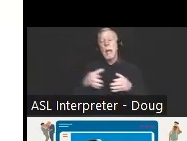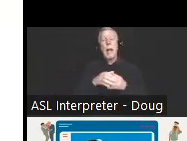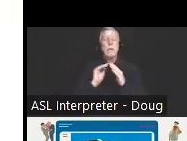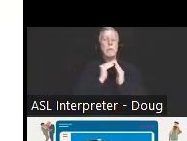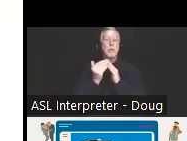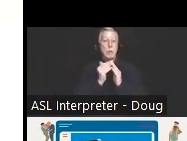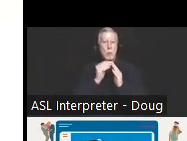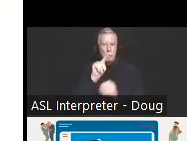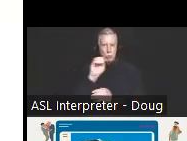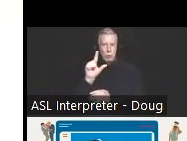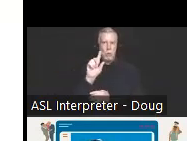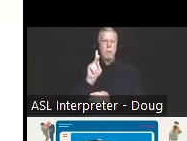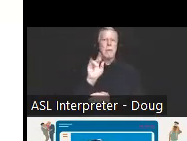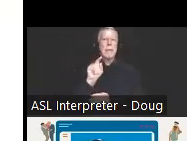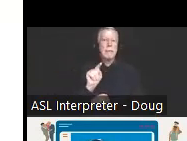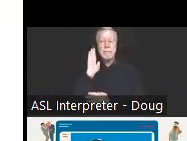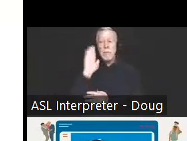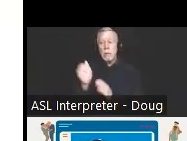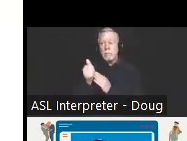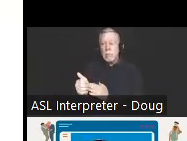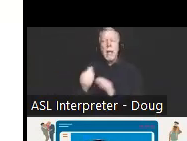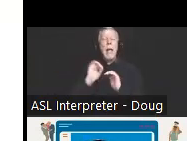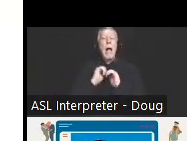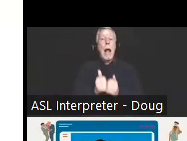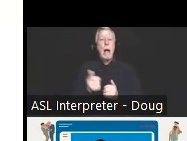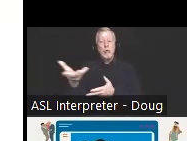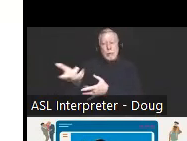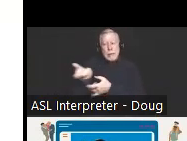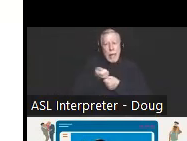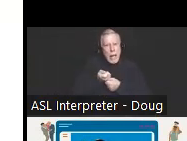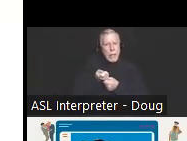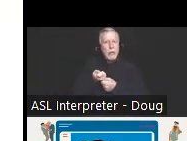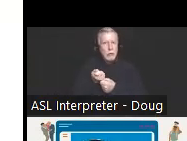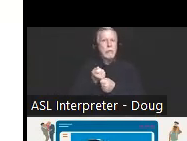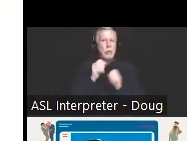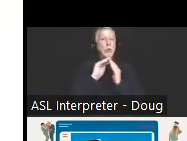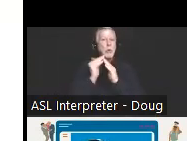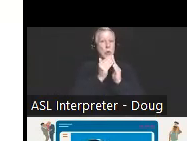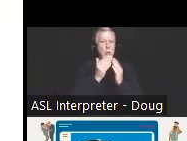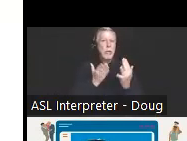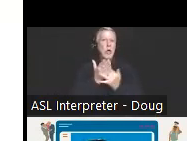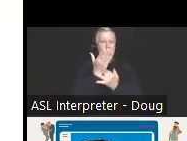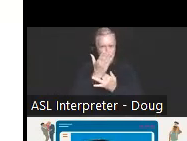Junious is going to really lead us through how do you engage community through a lens of equity.